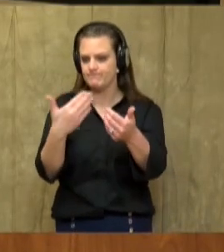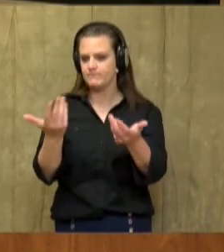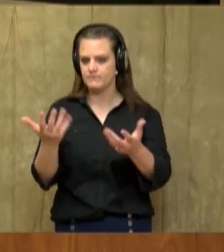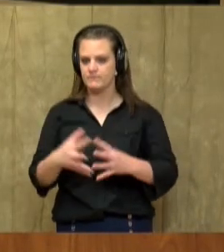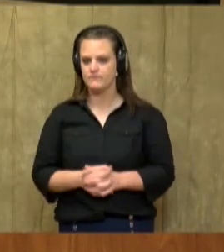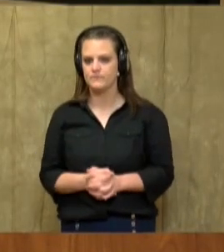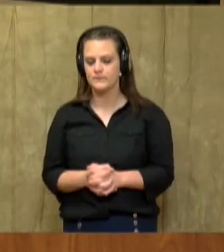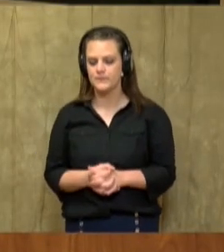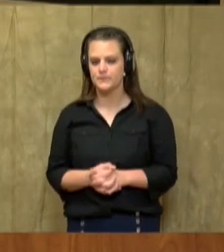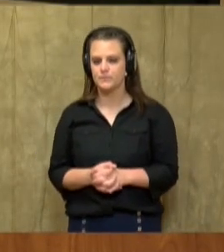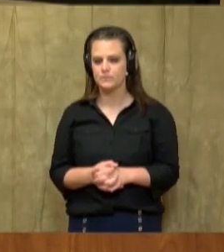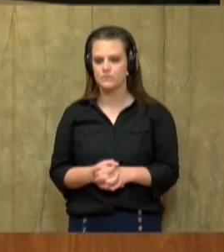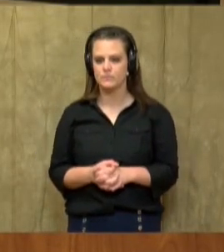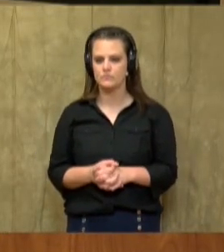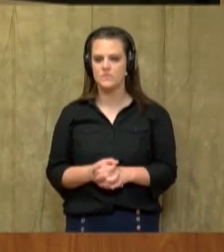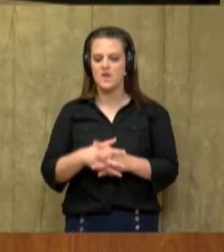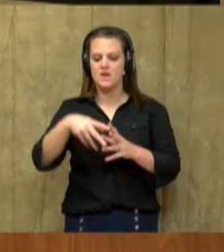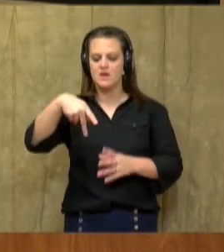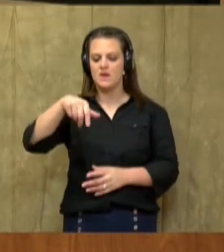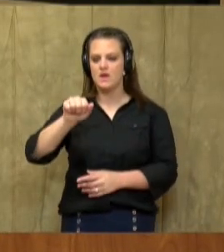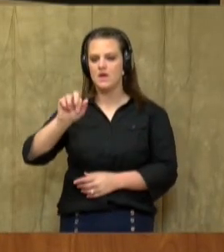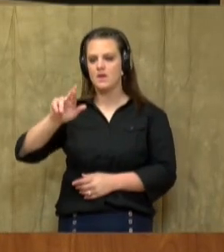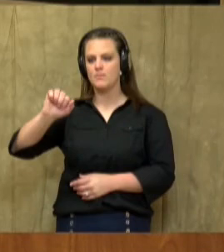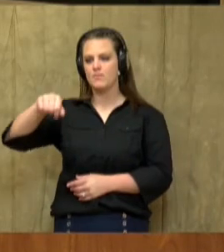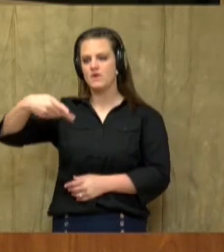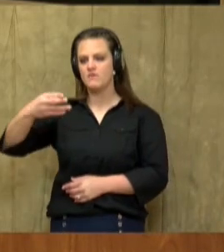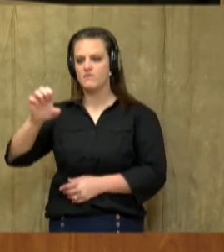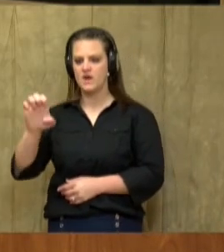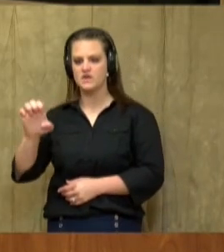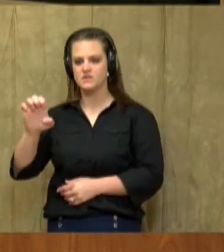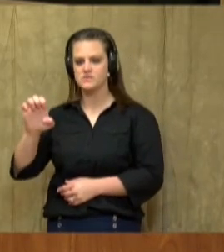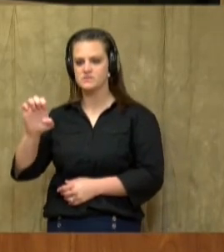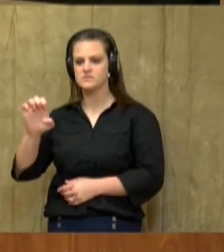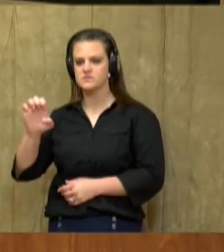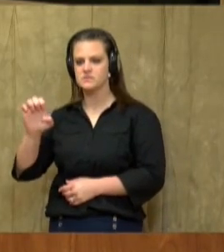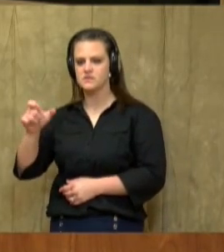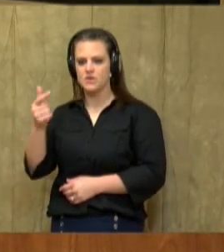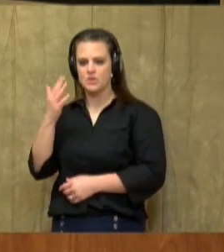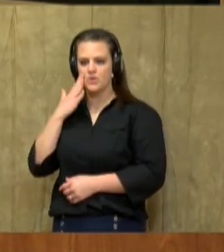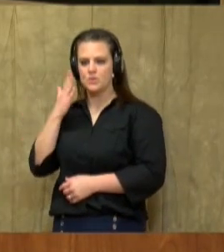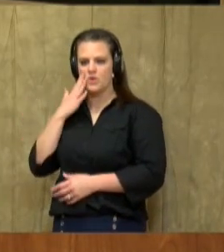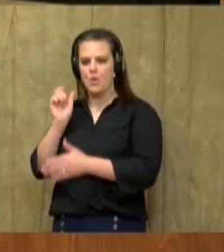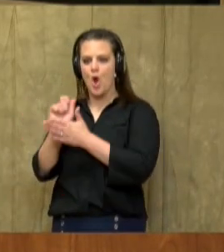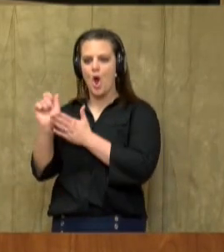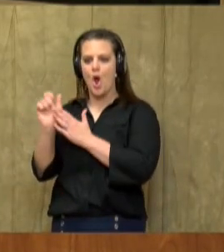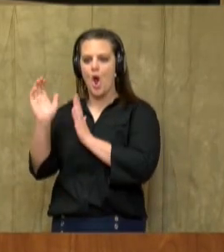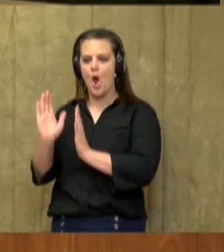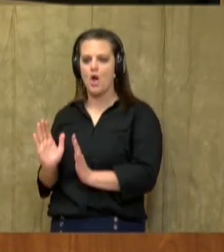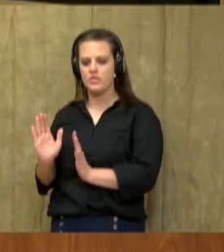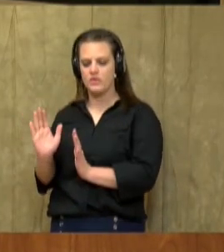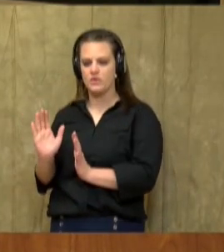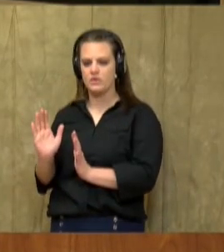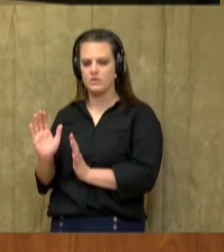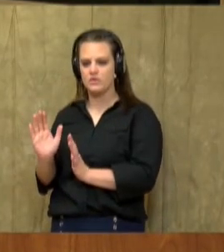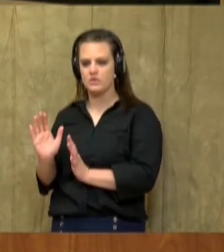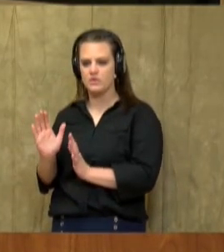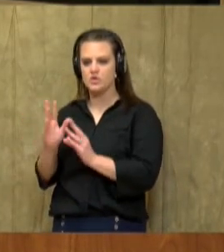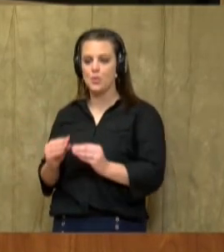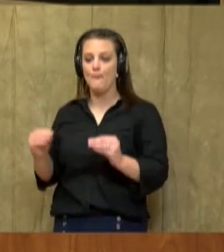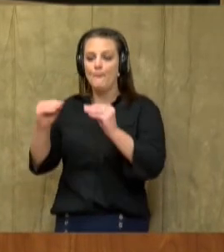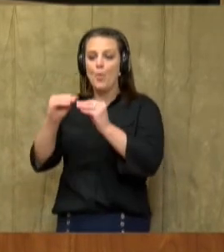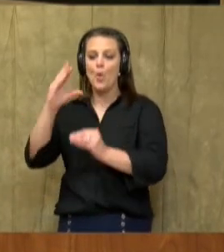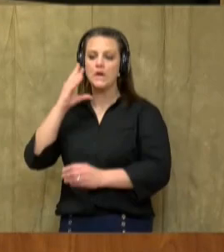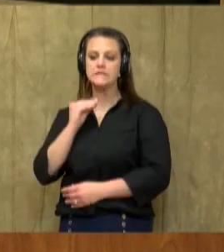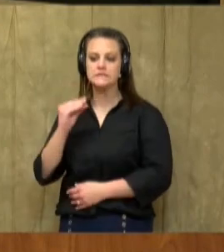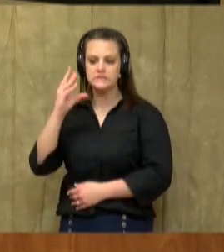author has said in your own words, it makes you think about what you read, and you will comprehend the text better. After you've had more